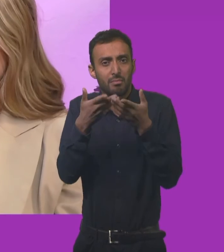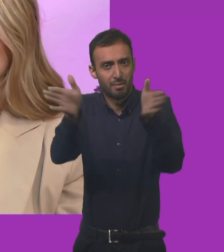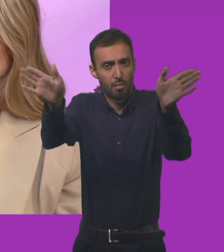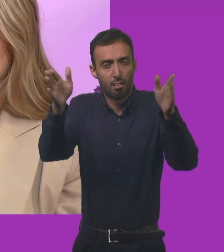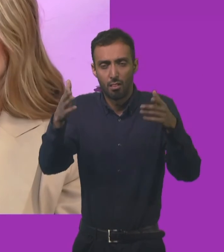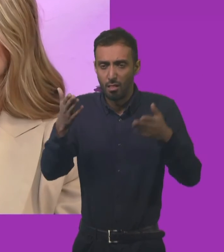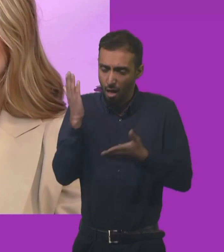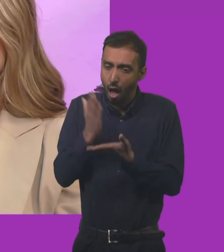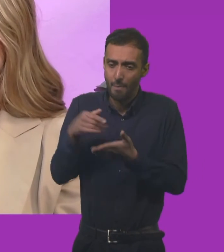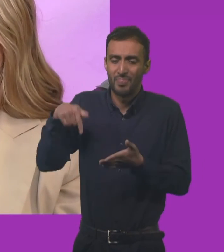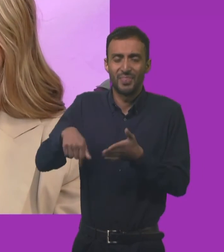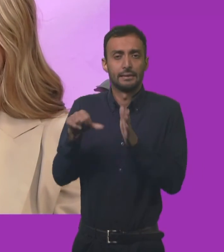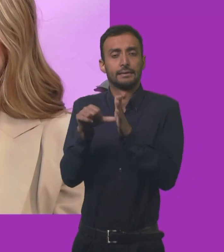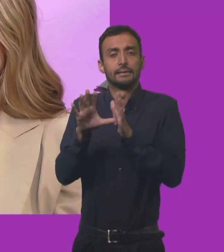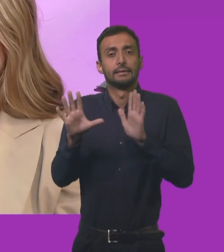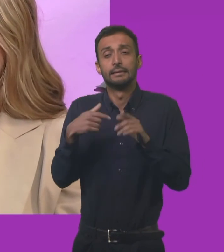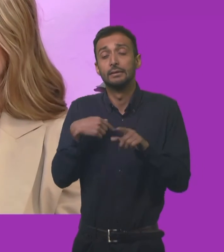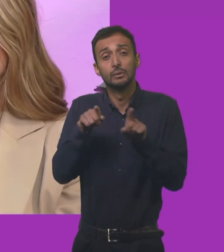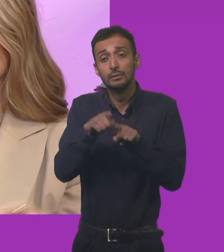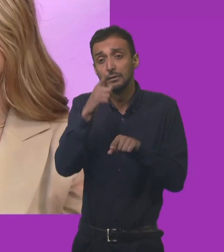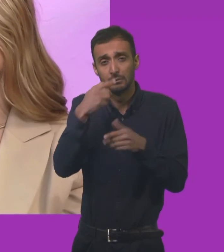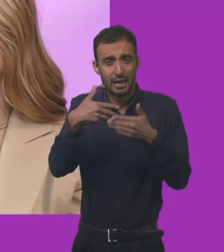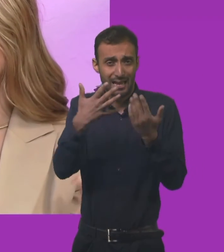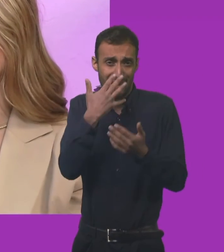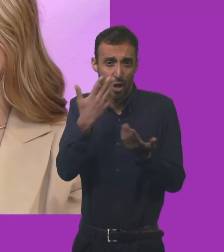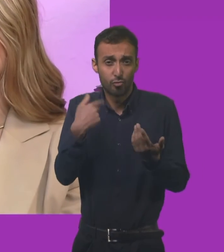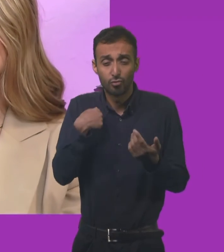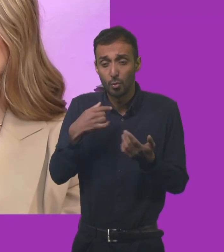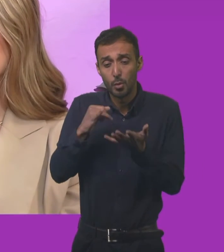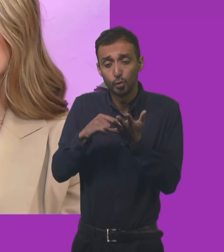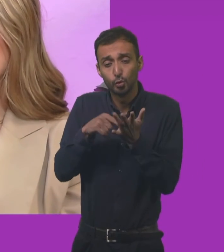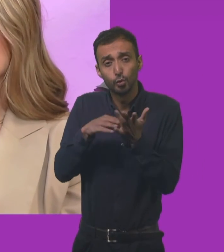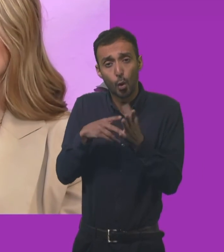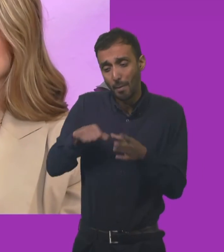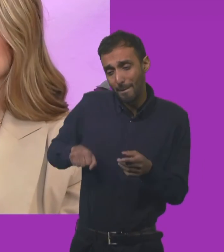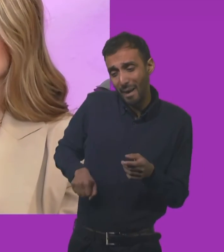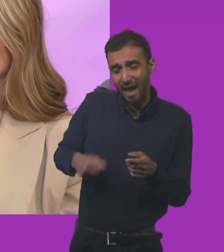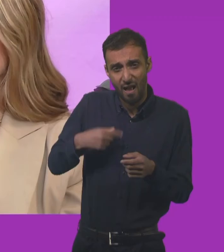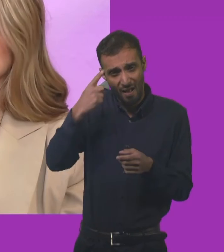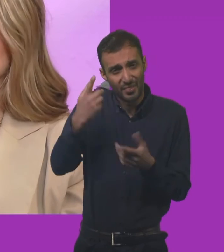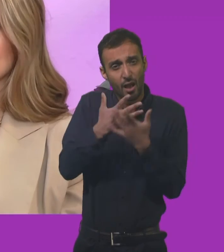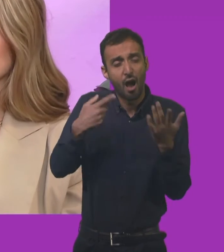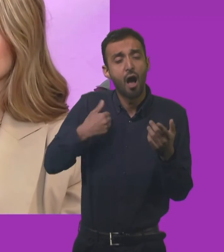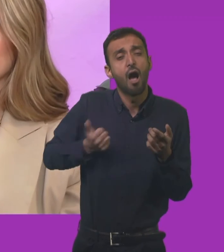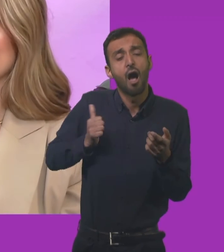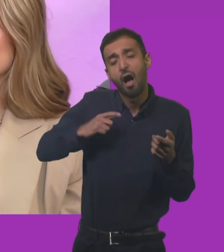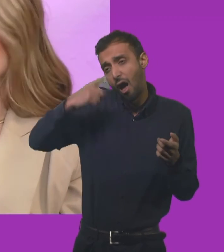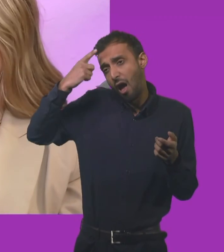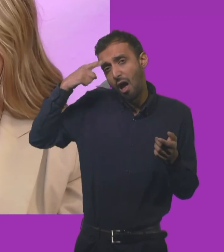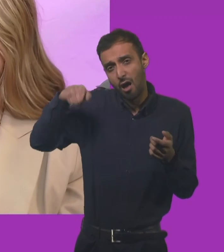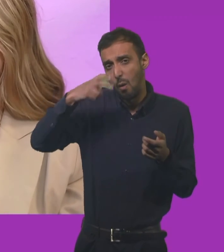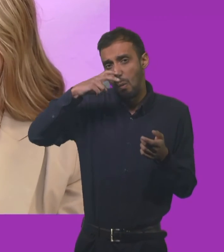any age as well when you have a stoma bag. I think a lot of people think it's an older generation, but yeah, the younger generation also it